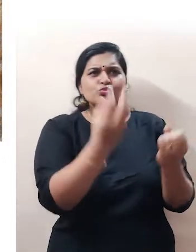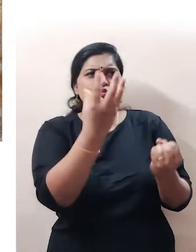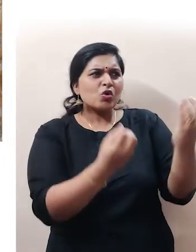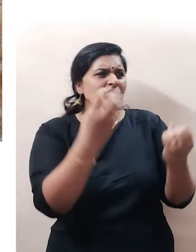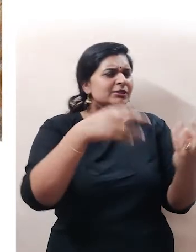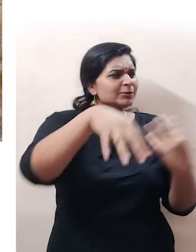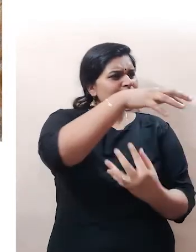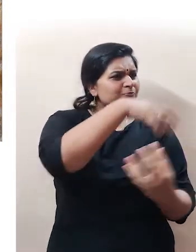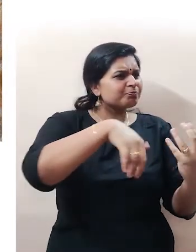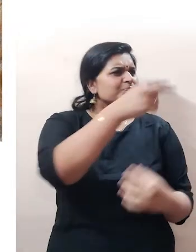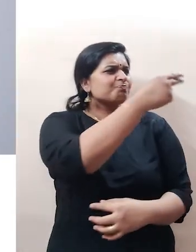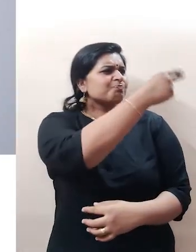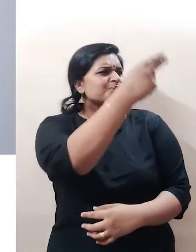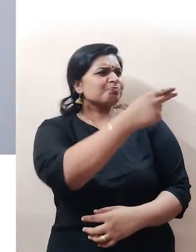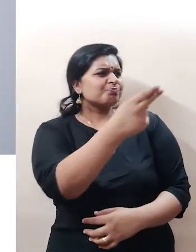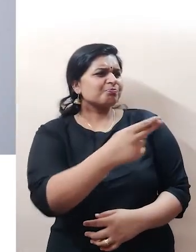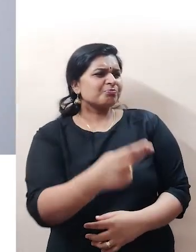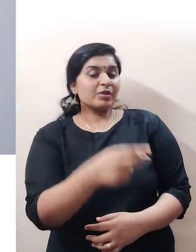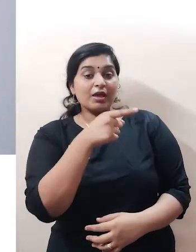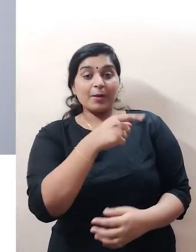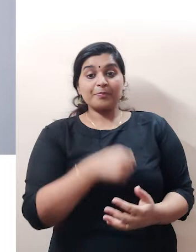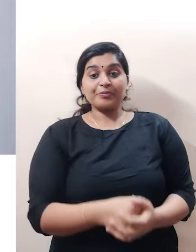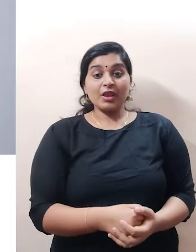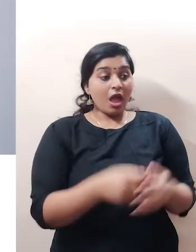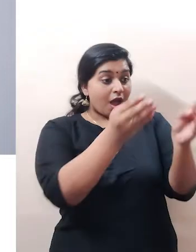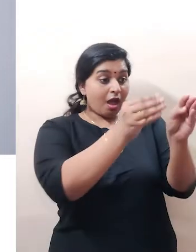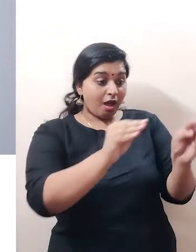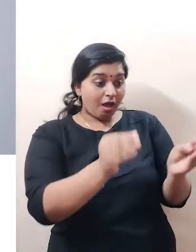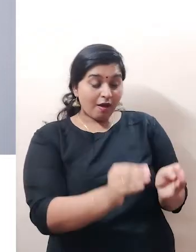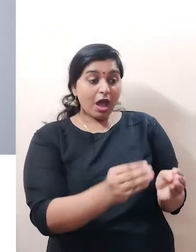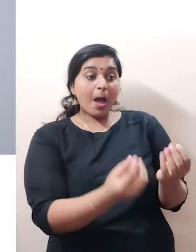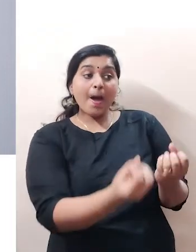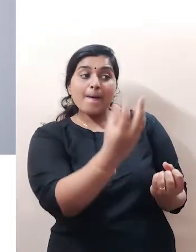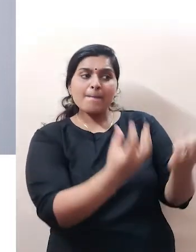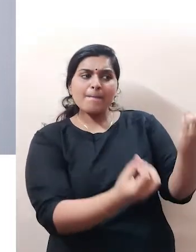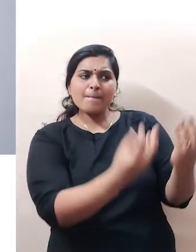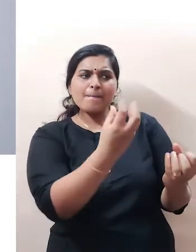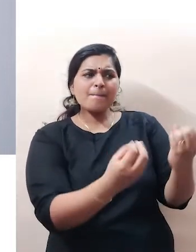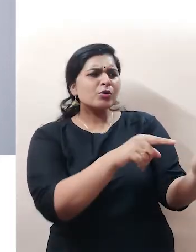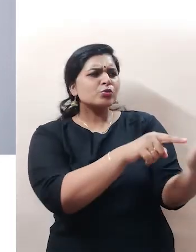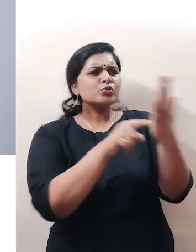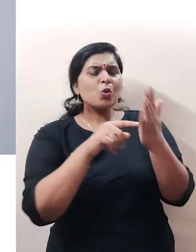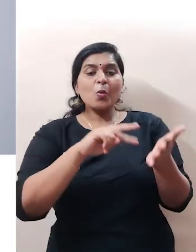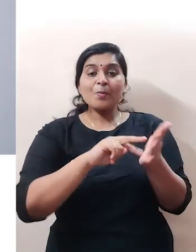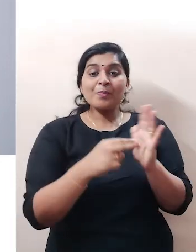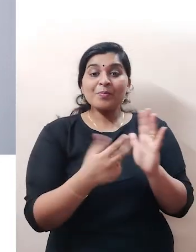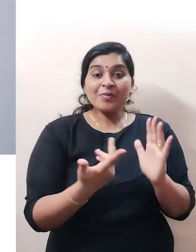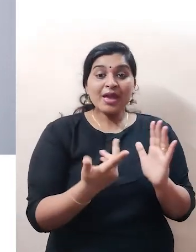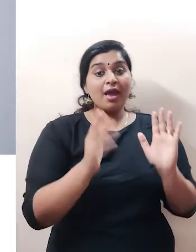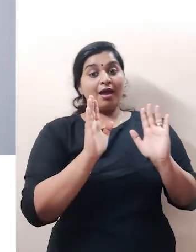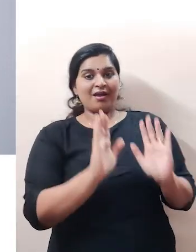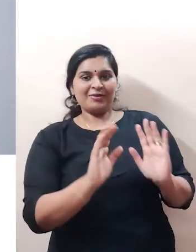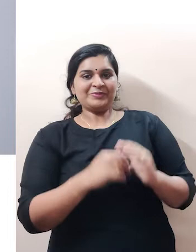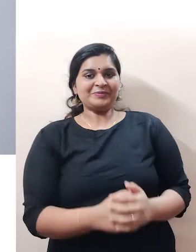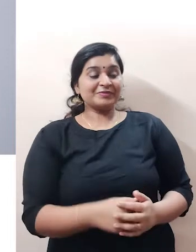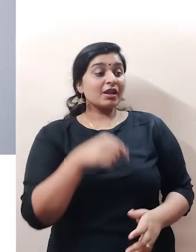blending into the decor. Scholarship suggests that the presence of flowers and vases in such settings were also markers